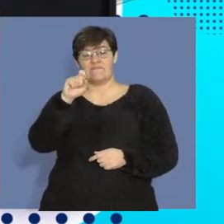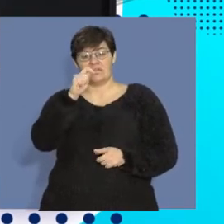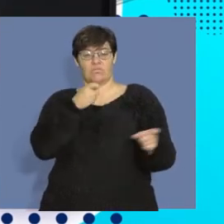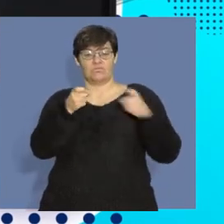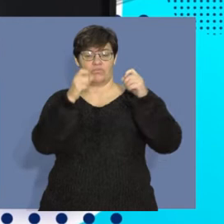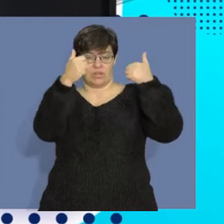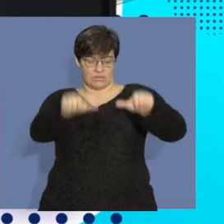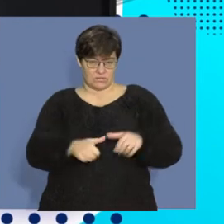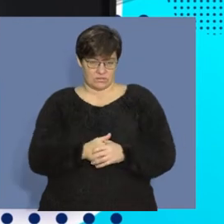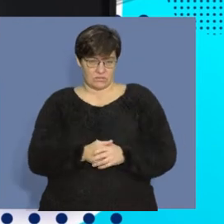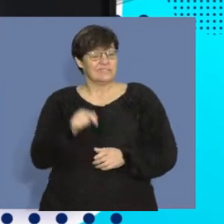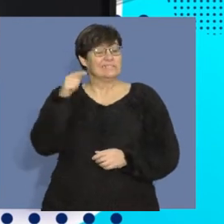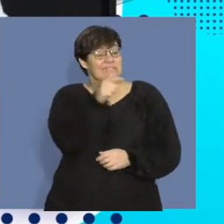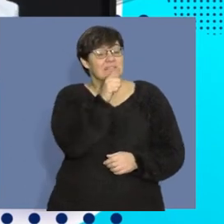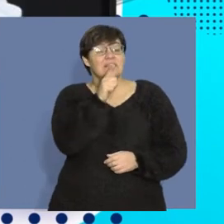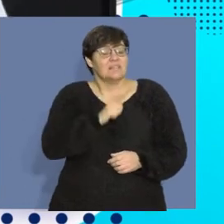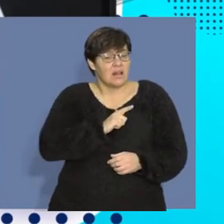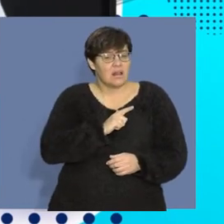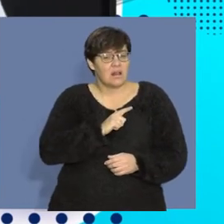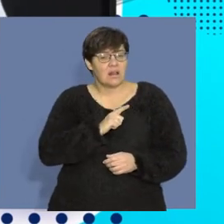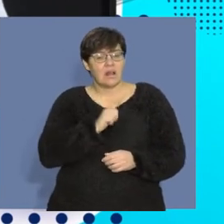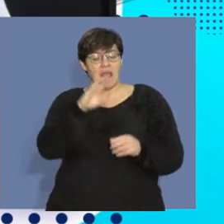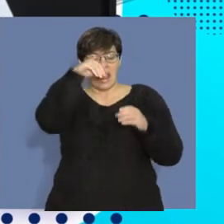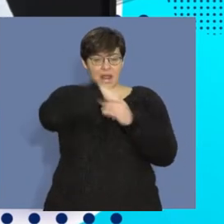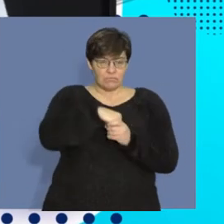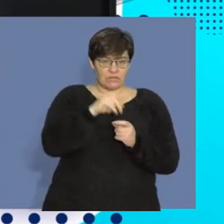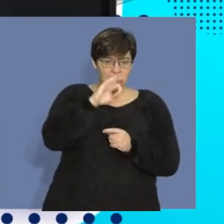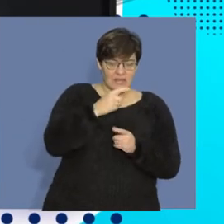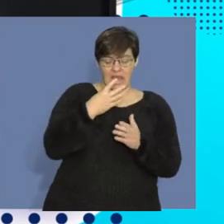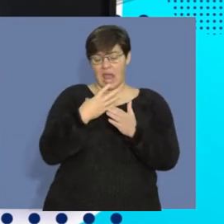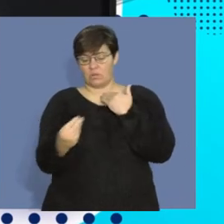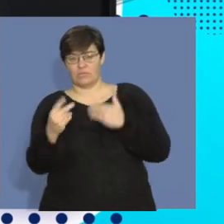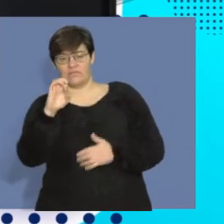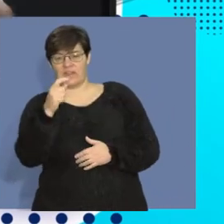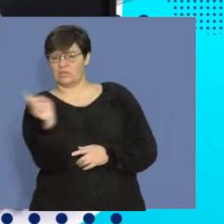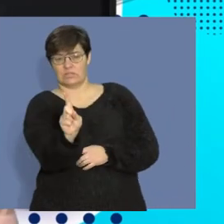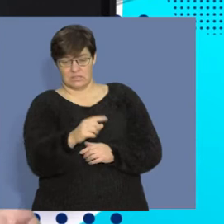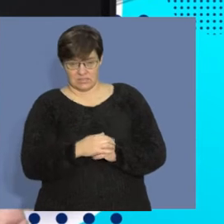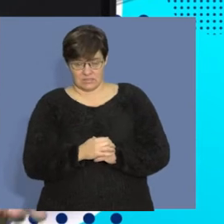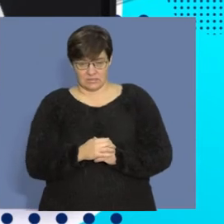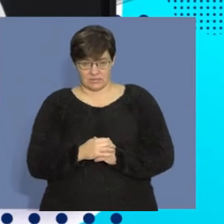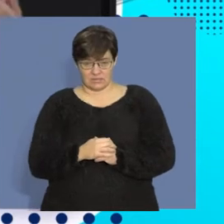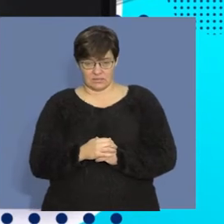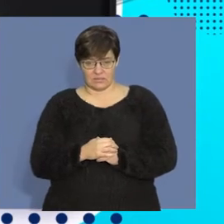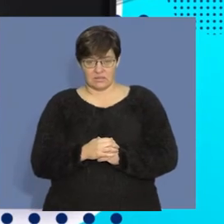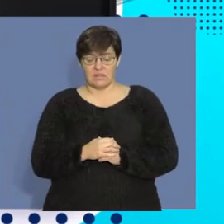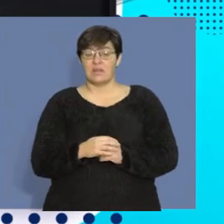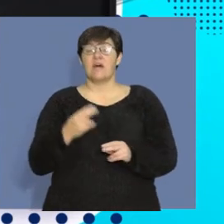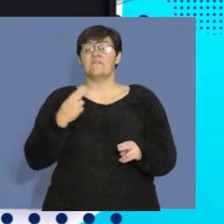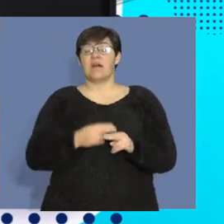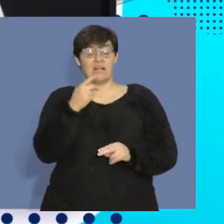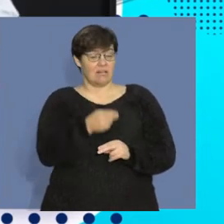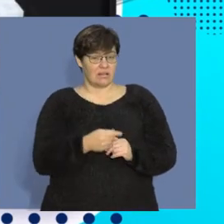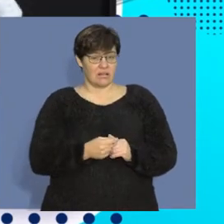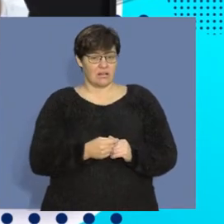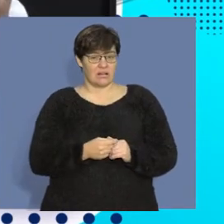account, which actually tells you what's the input VAT and what's the output VAT, and then obviously the final amount that is